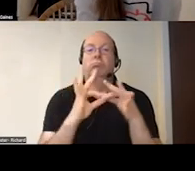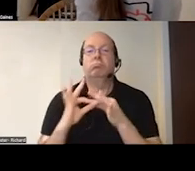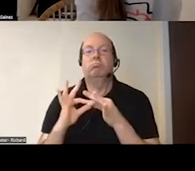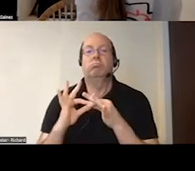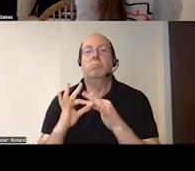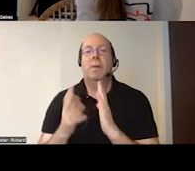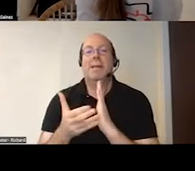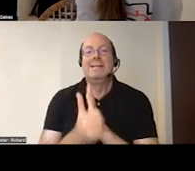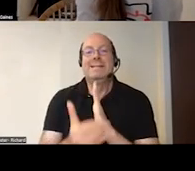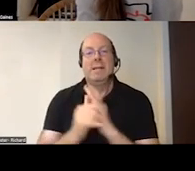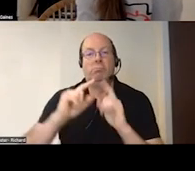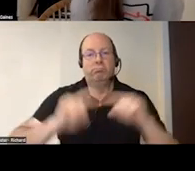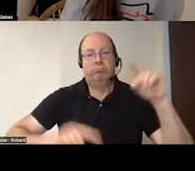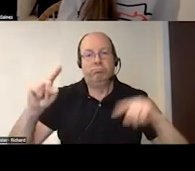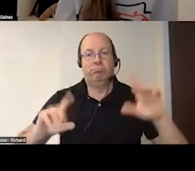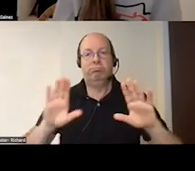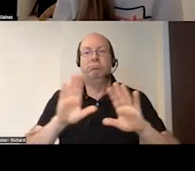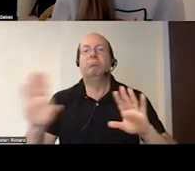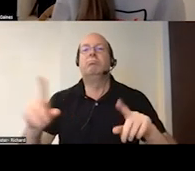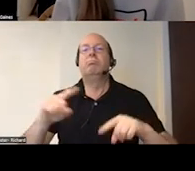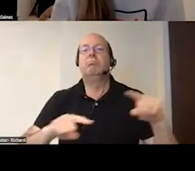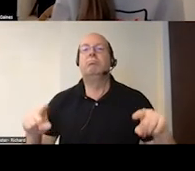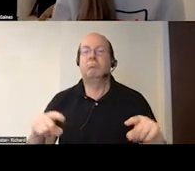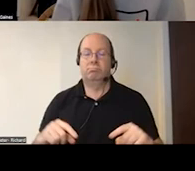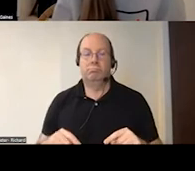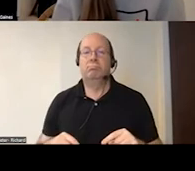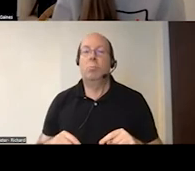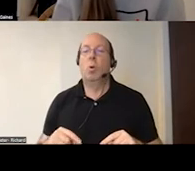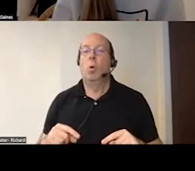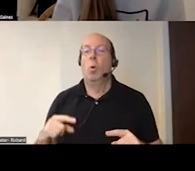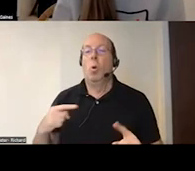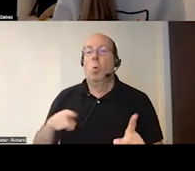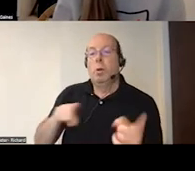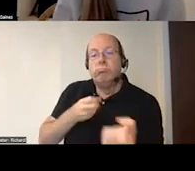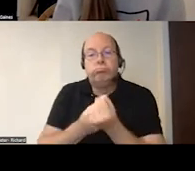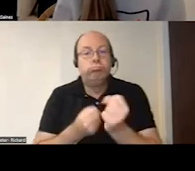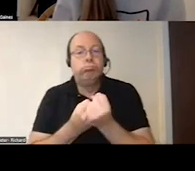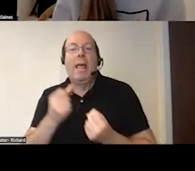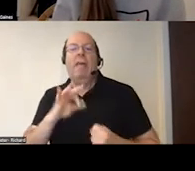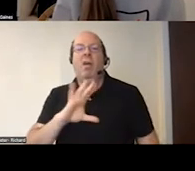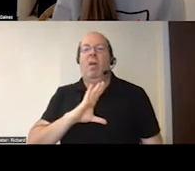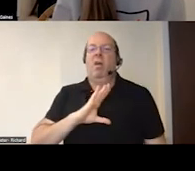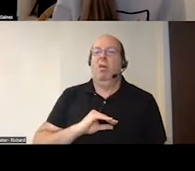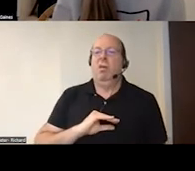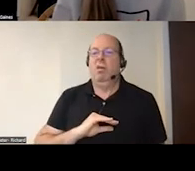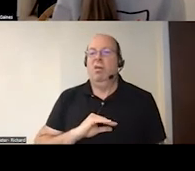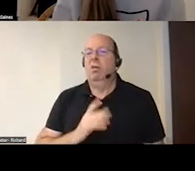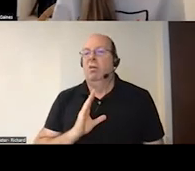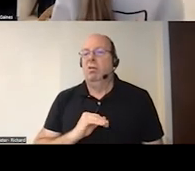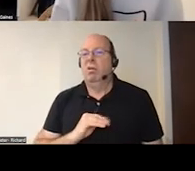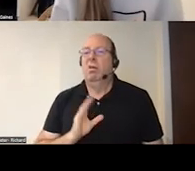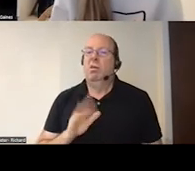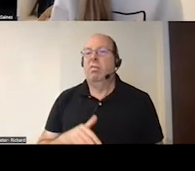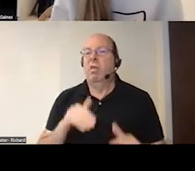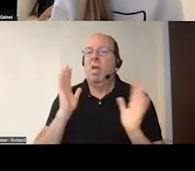skill sets. And I think that for all of us, we help keep each other motivated. So when we have moments where we're like, oh, should we keep